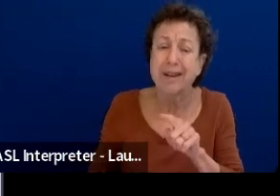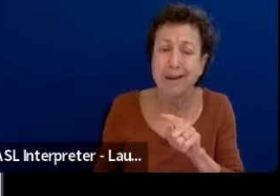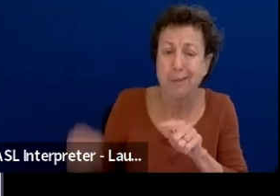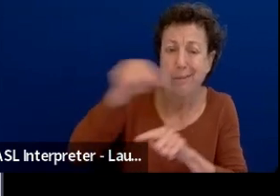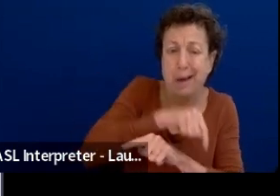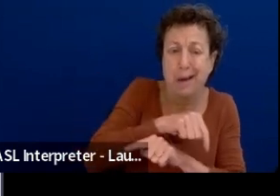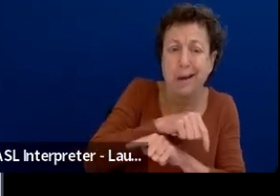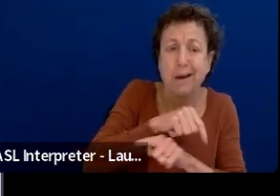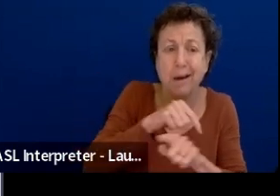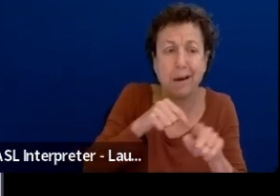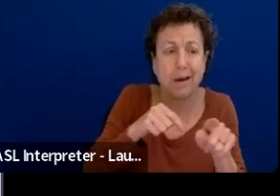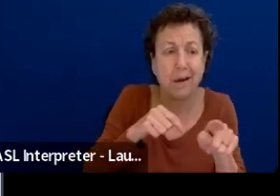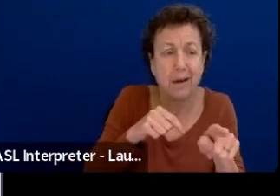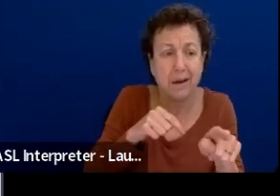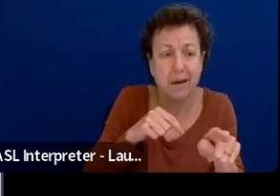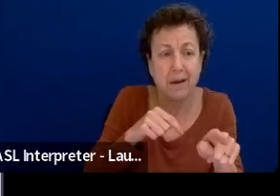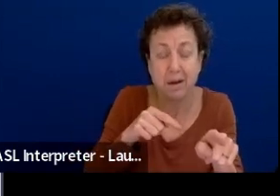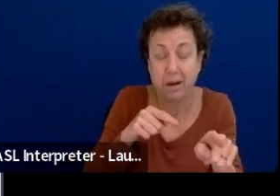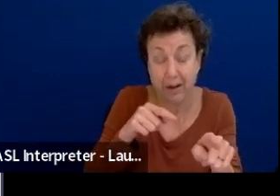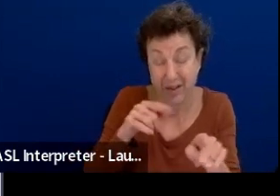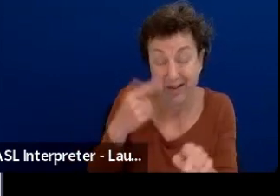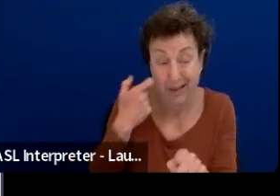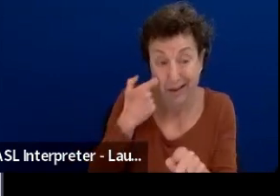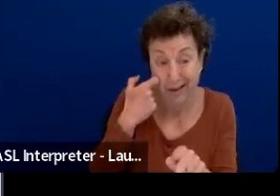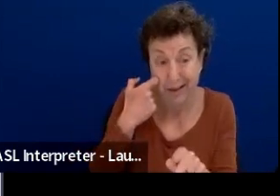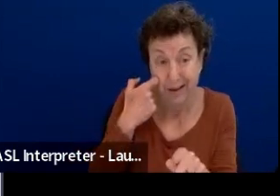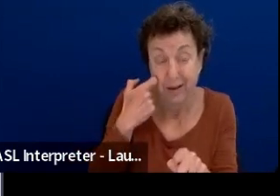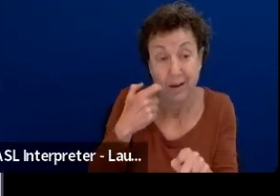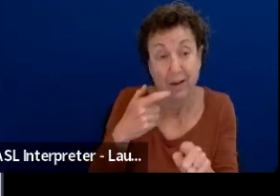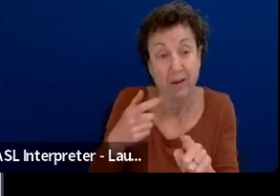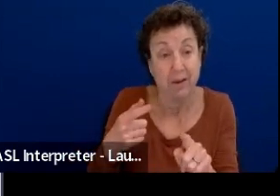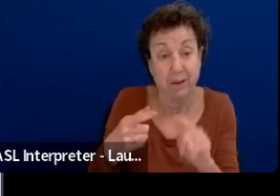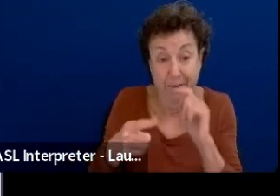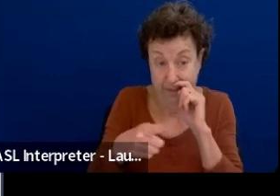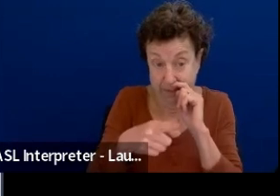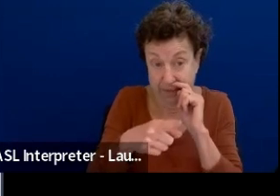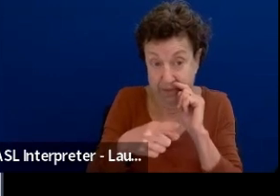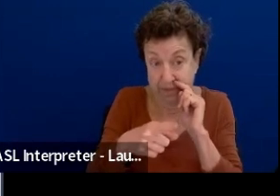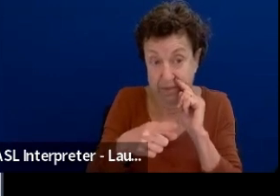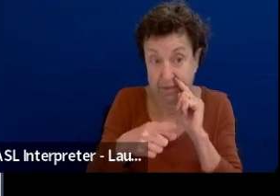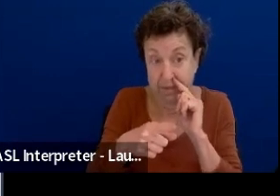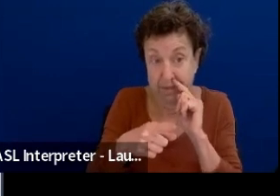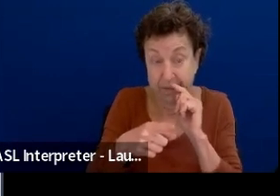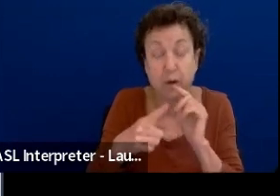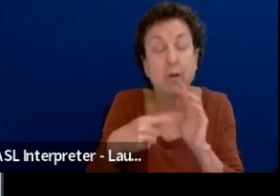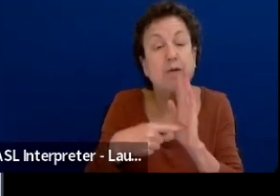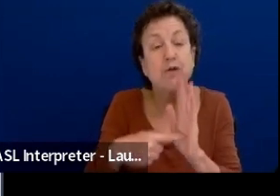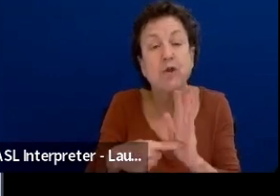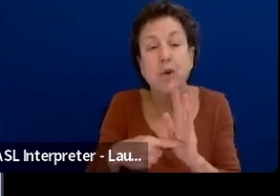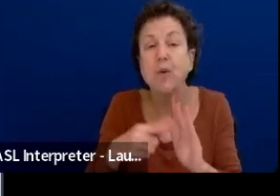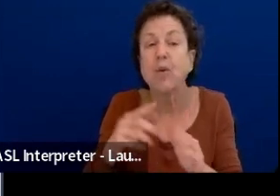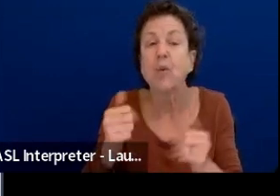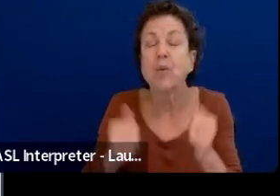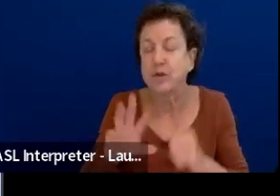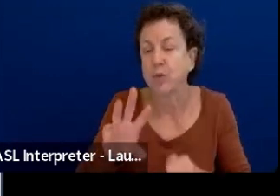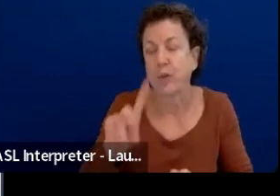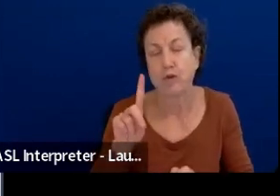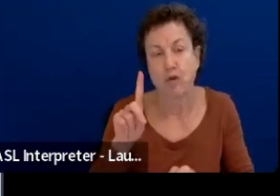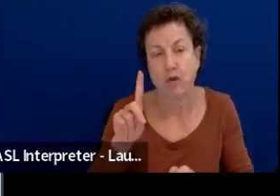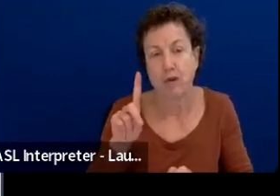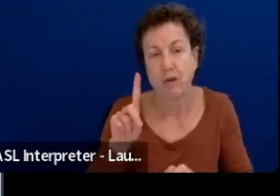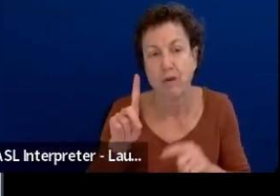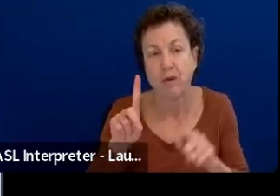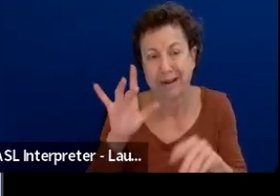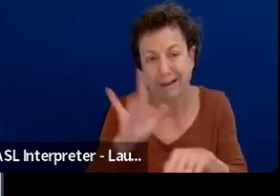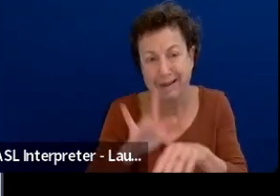step, back to the general page for the LSRs, and we can click right here